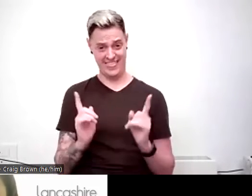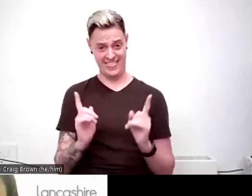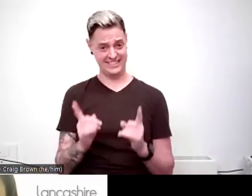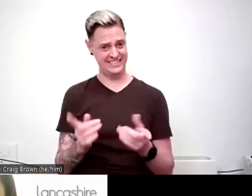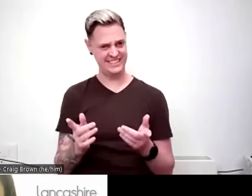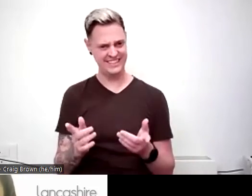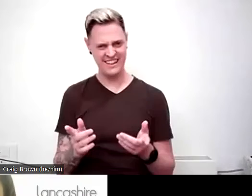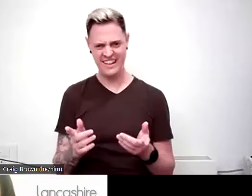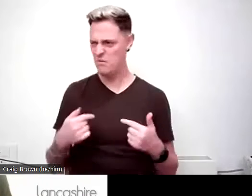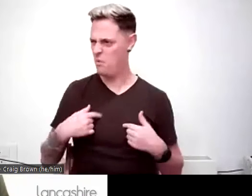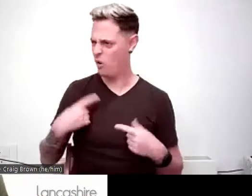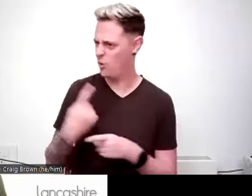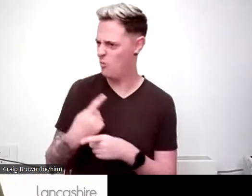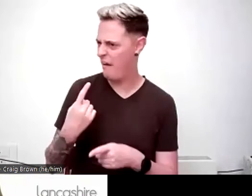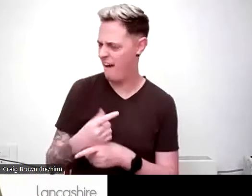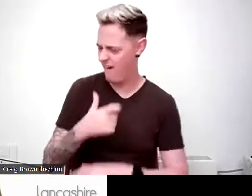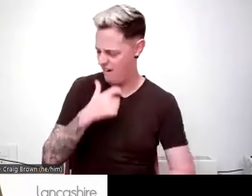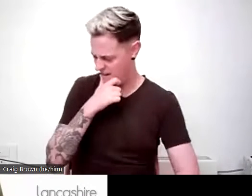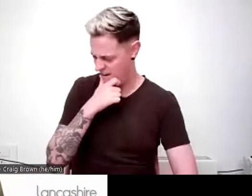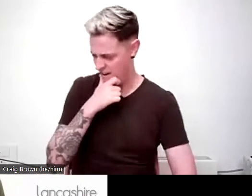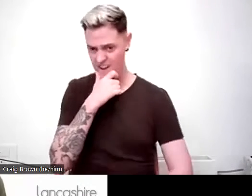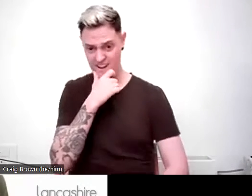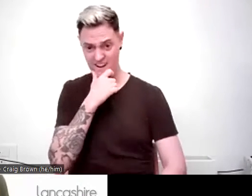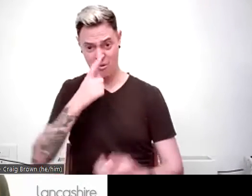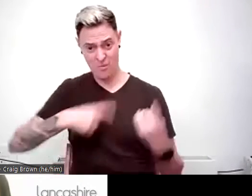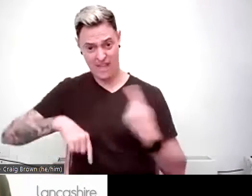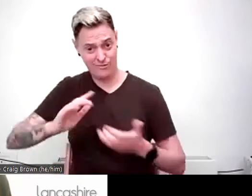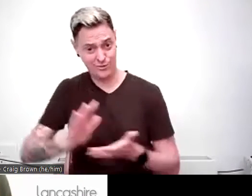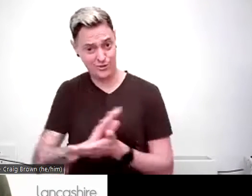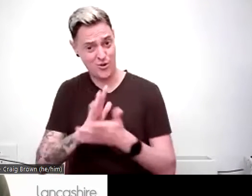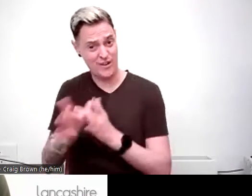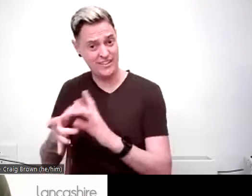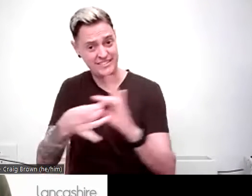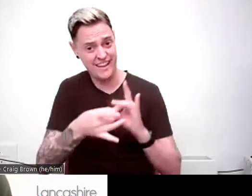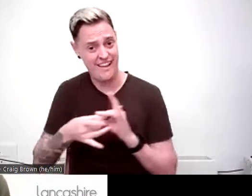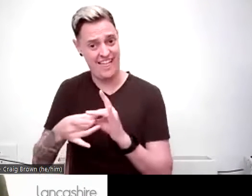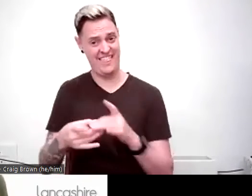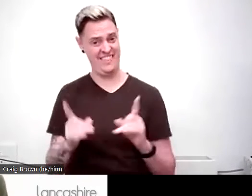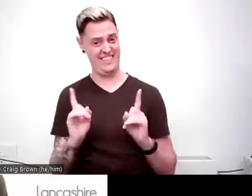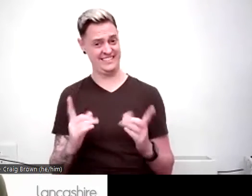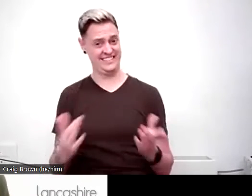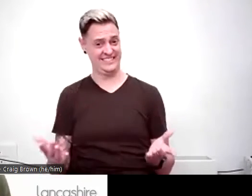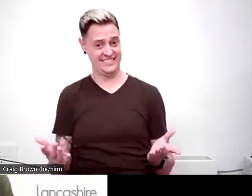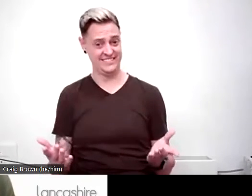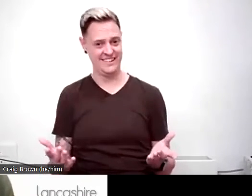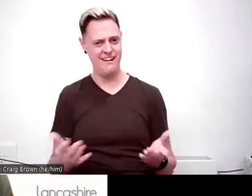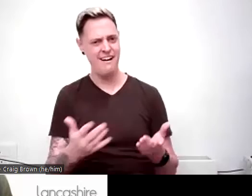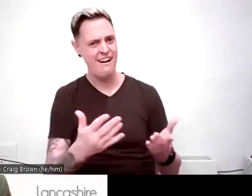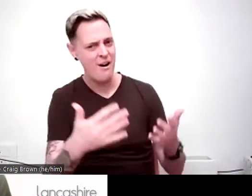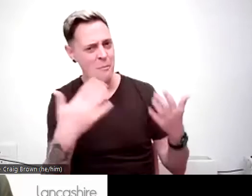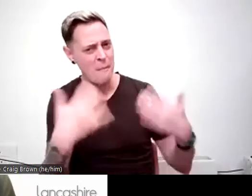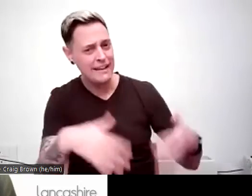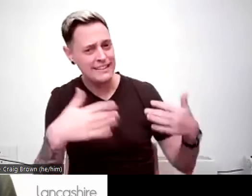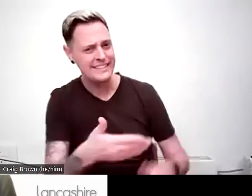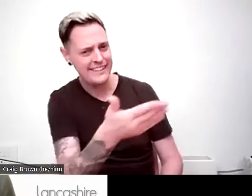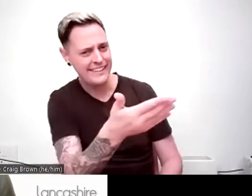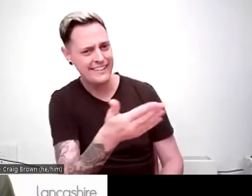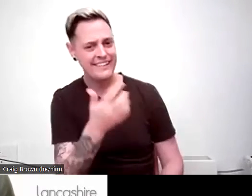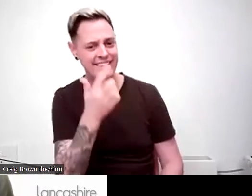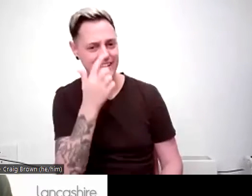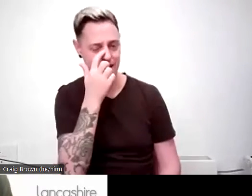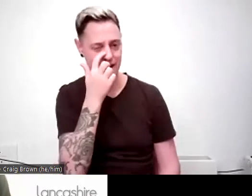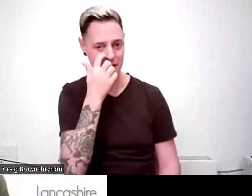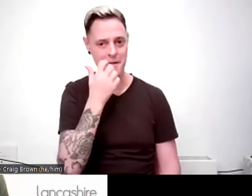I say? I was like, no, it was just, no, that's it. Yeah. Wow, that's amazing. That's amazing. Yeah. And we will put,